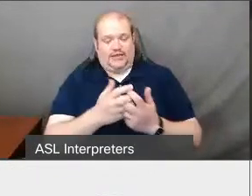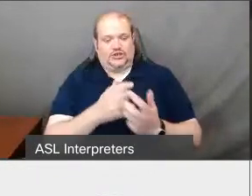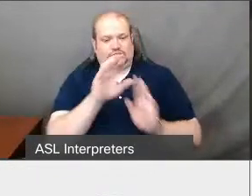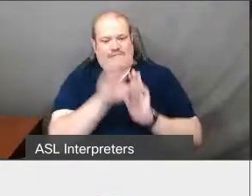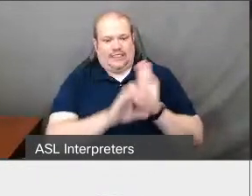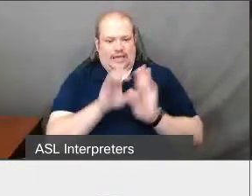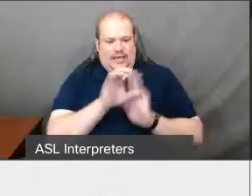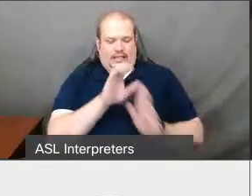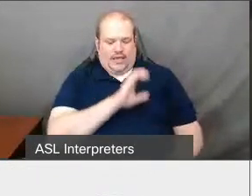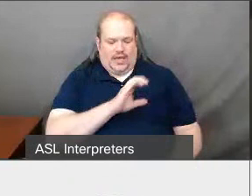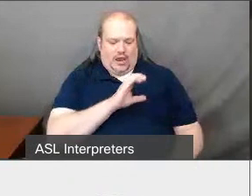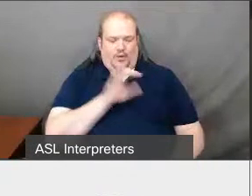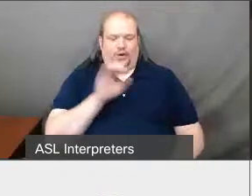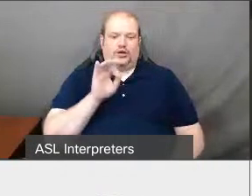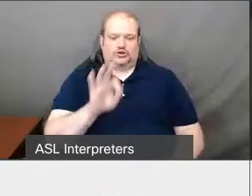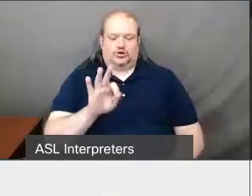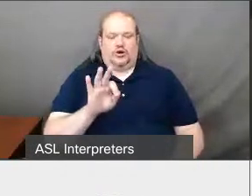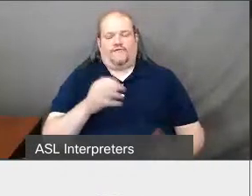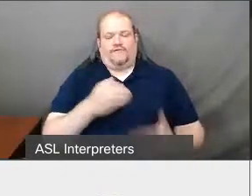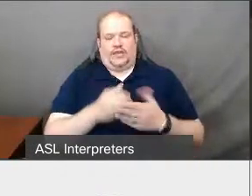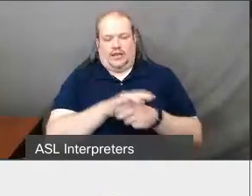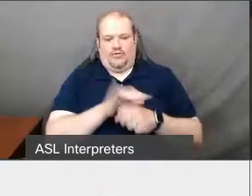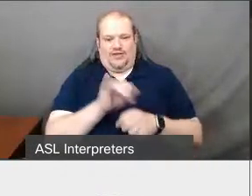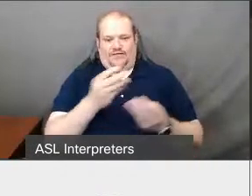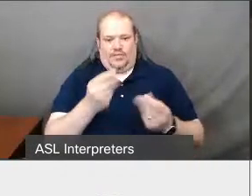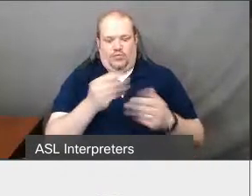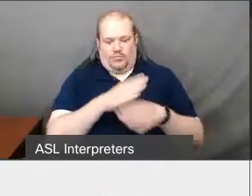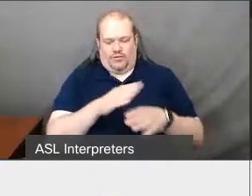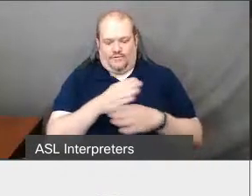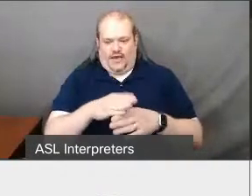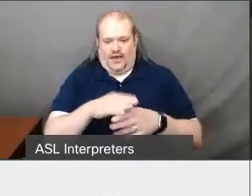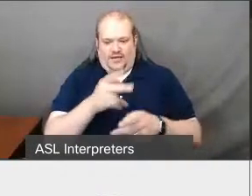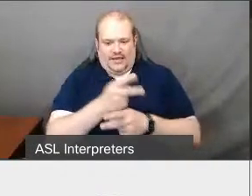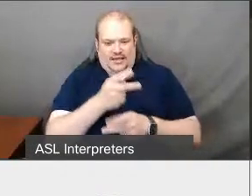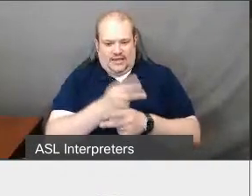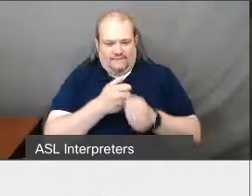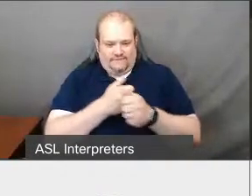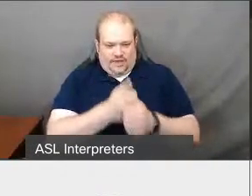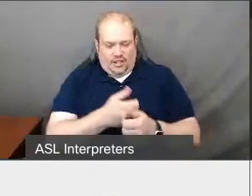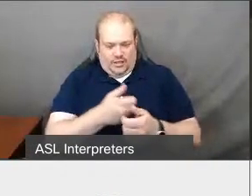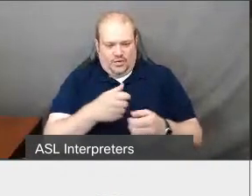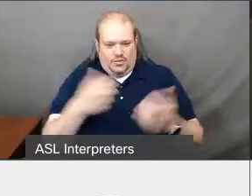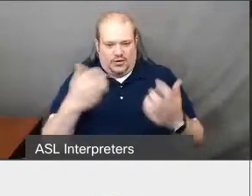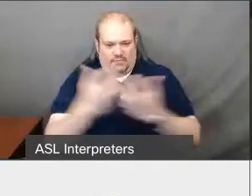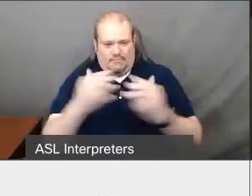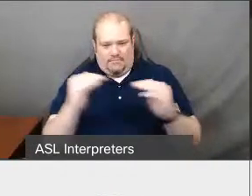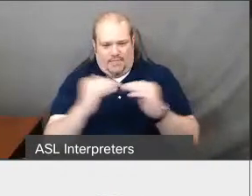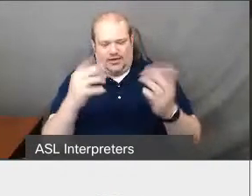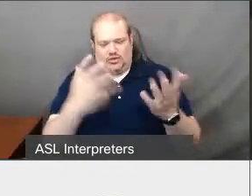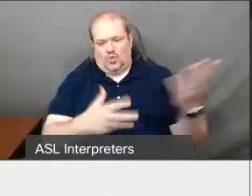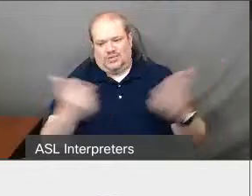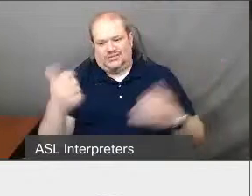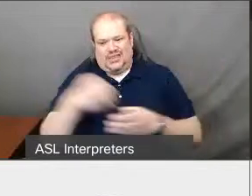of subdivided pieces of property would be in keeping with the neighborhood, or is there a different consideration?